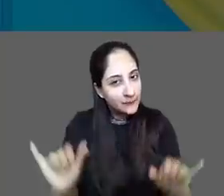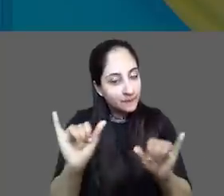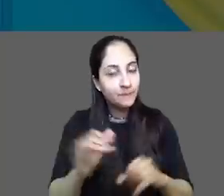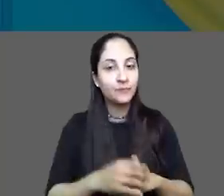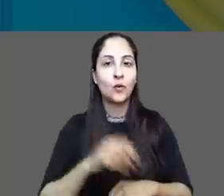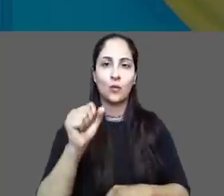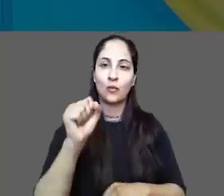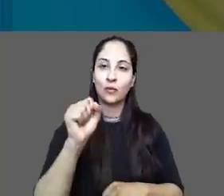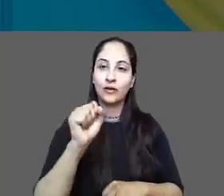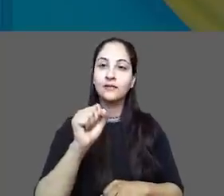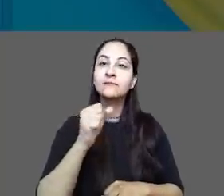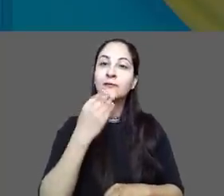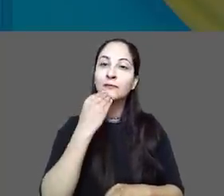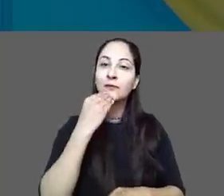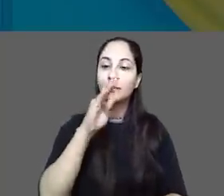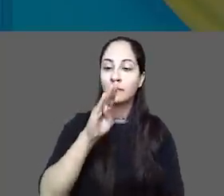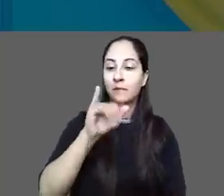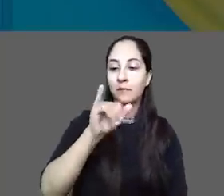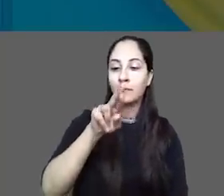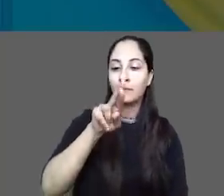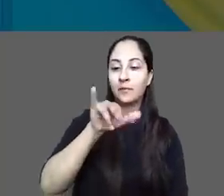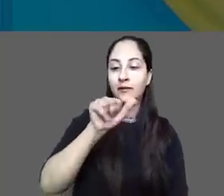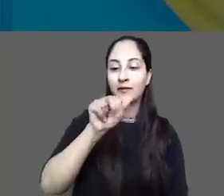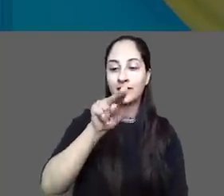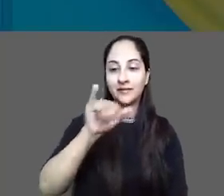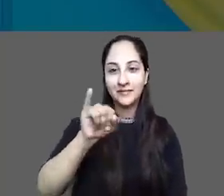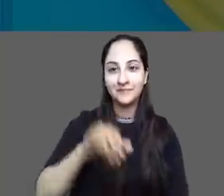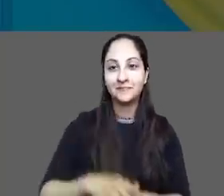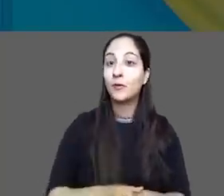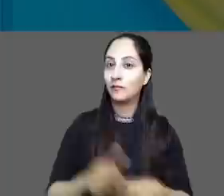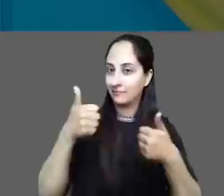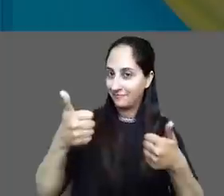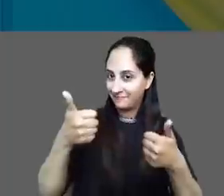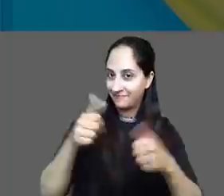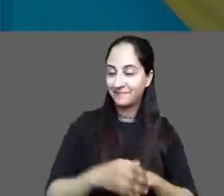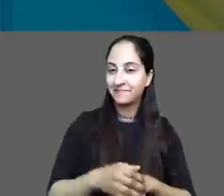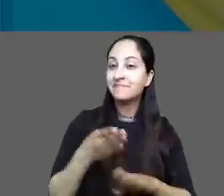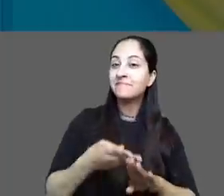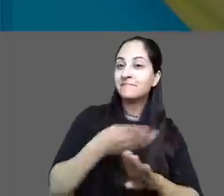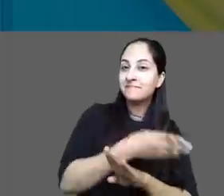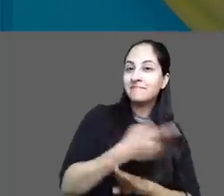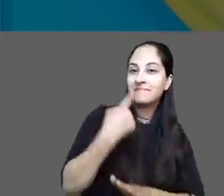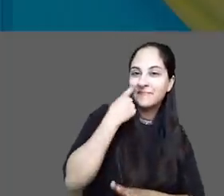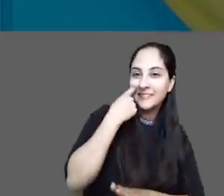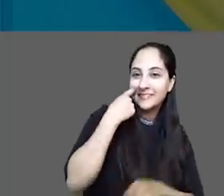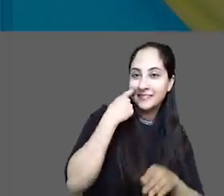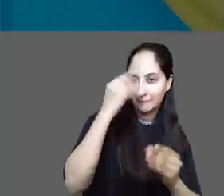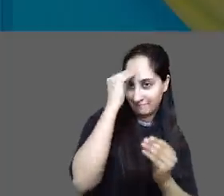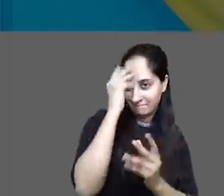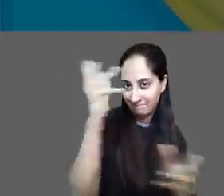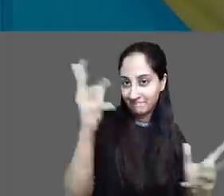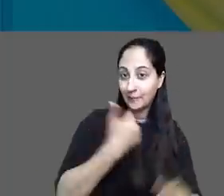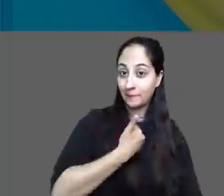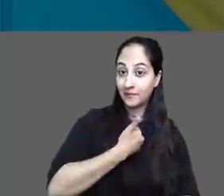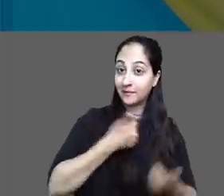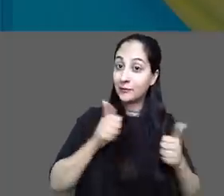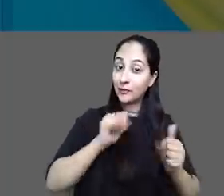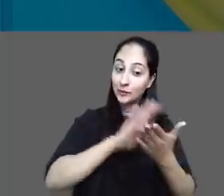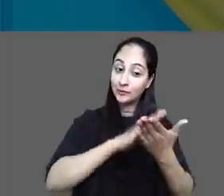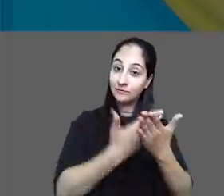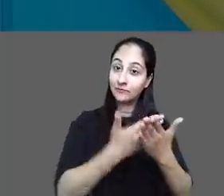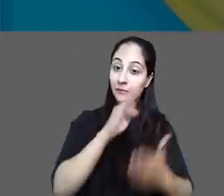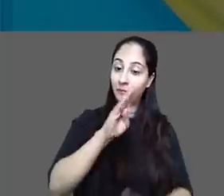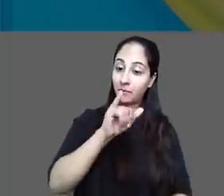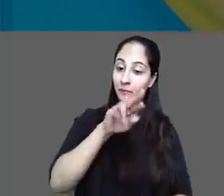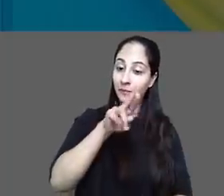generally go through? Biryani. That's a constant. Fantastic. I mentioned earlier on the program that I tried to make some